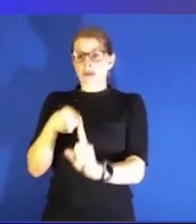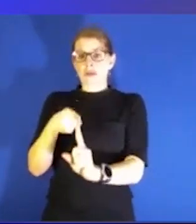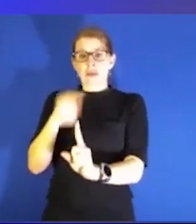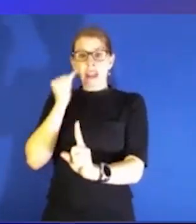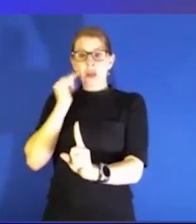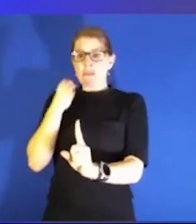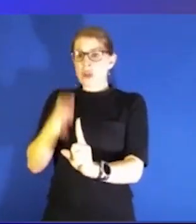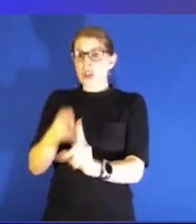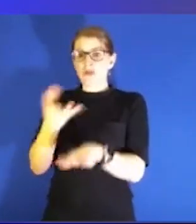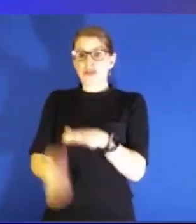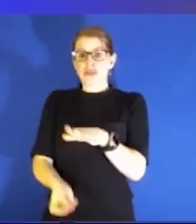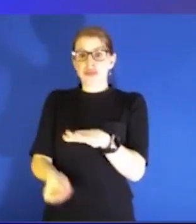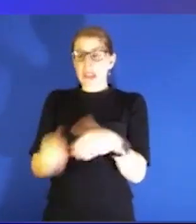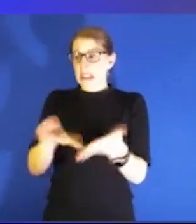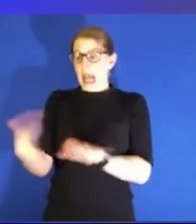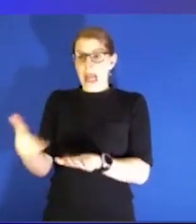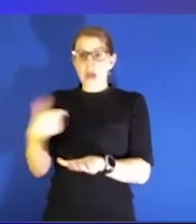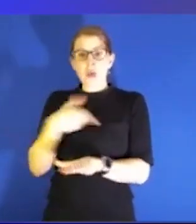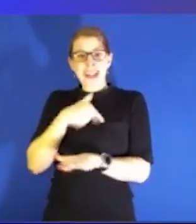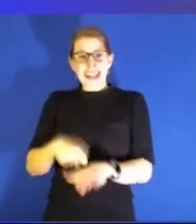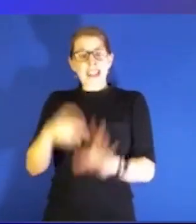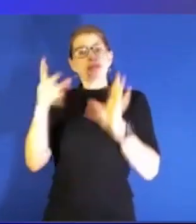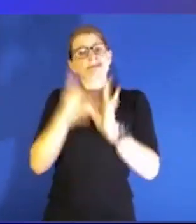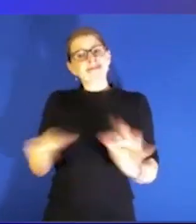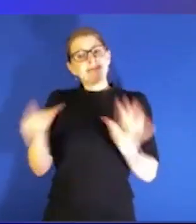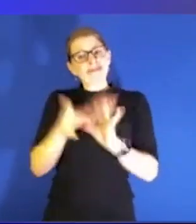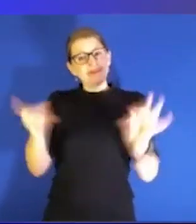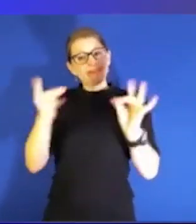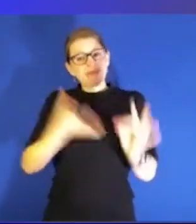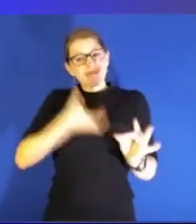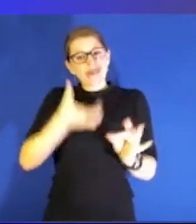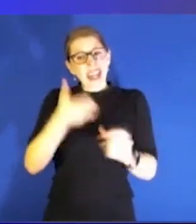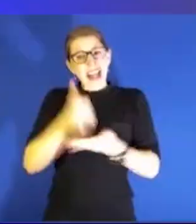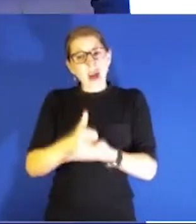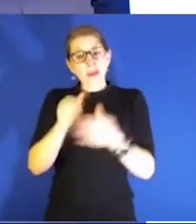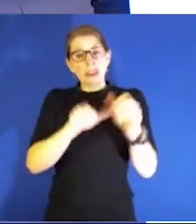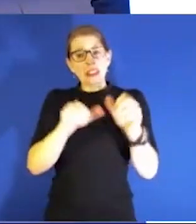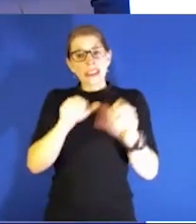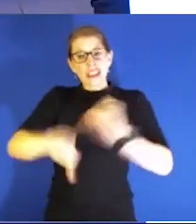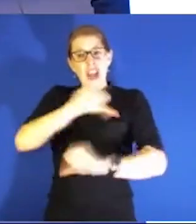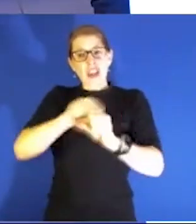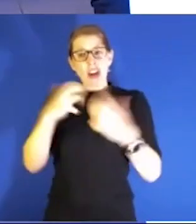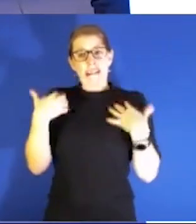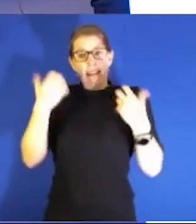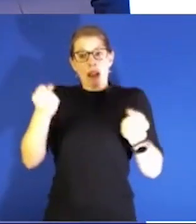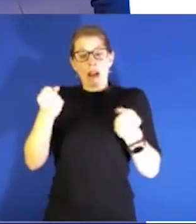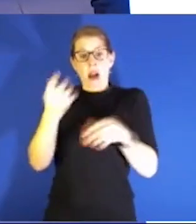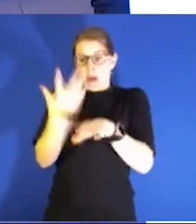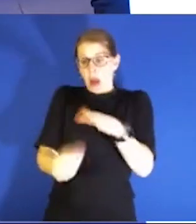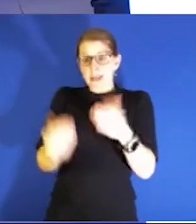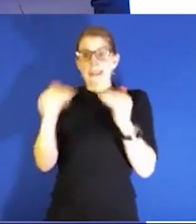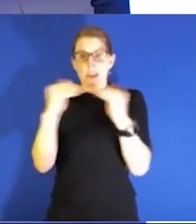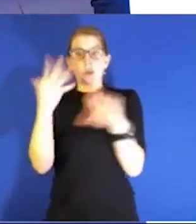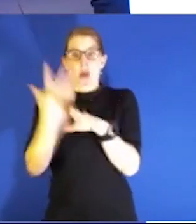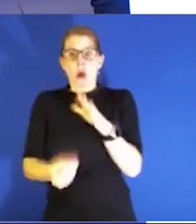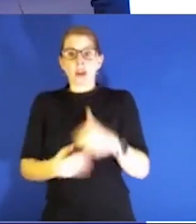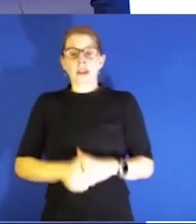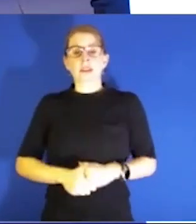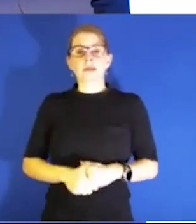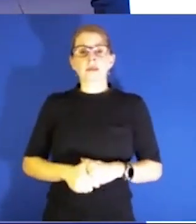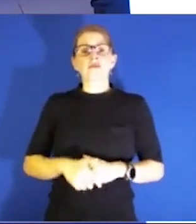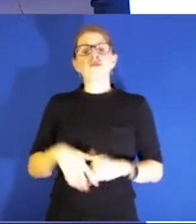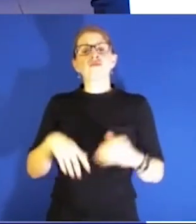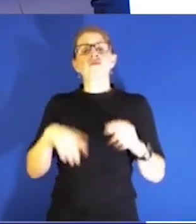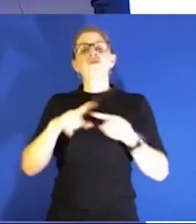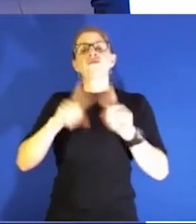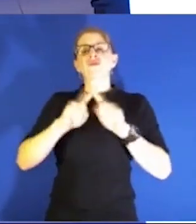here, if they have died, we need to say those words and help each other heal. A loss is a loss. I want to talk with you different types of